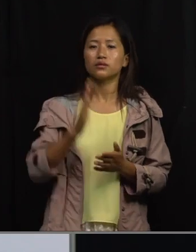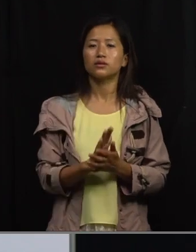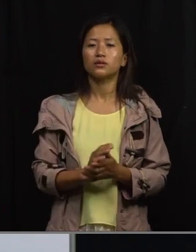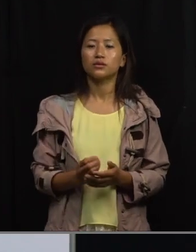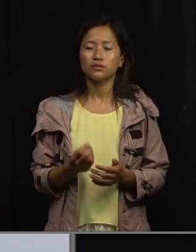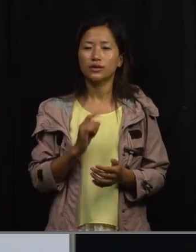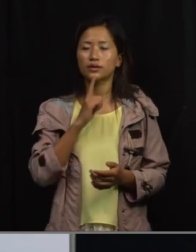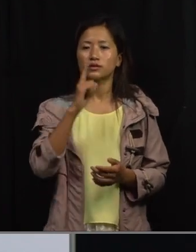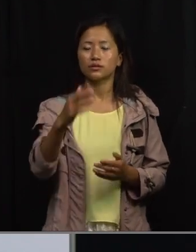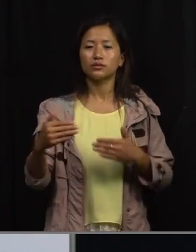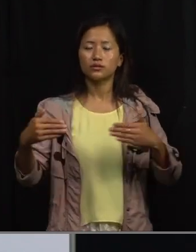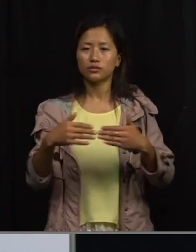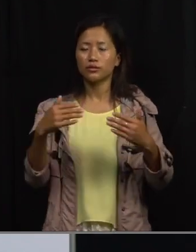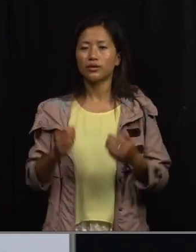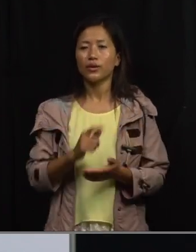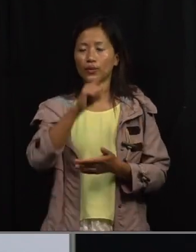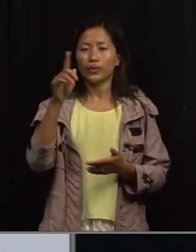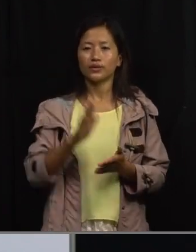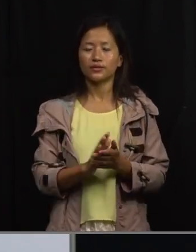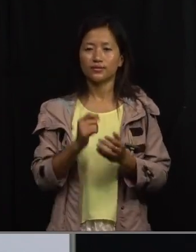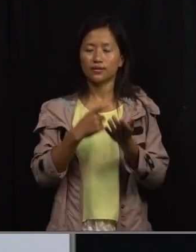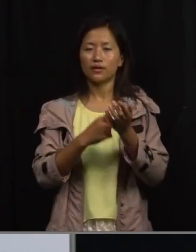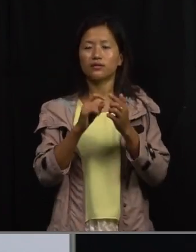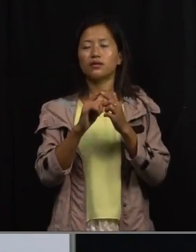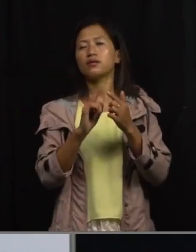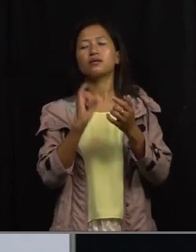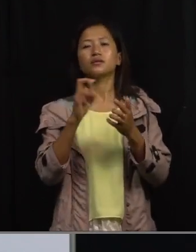they introduce rites and rituals in their religion.